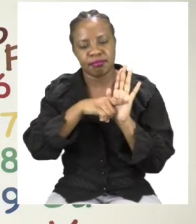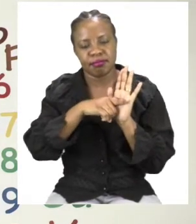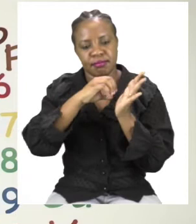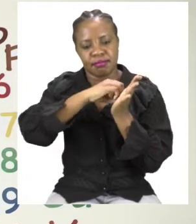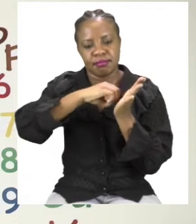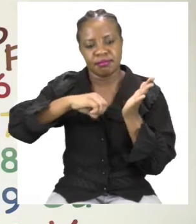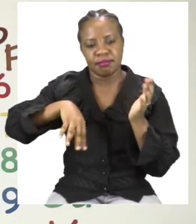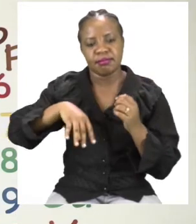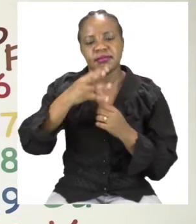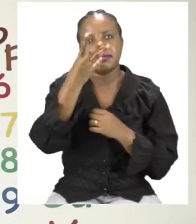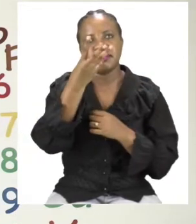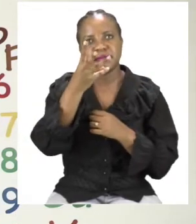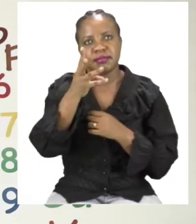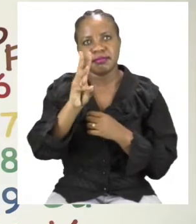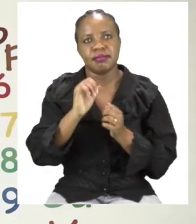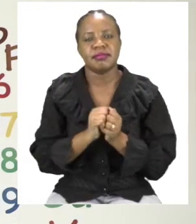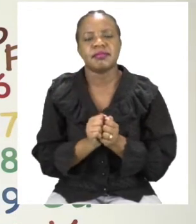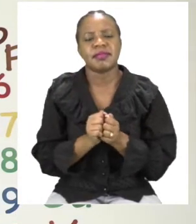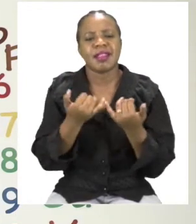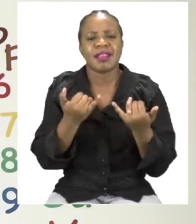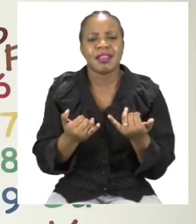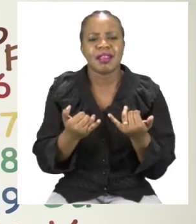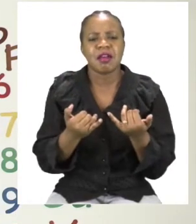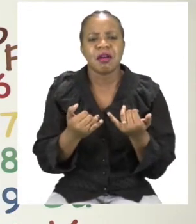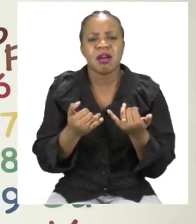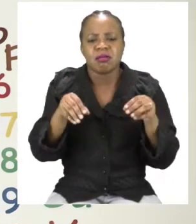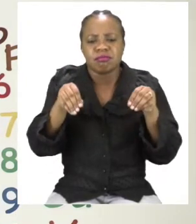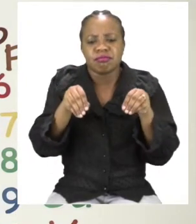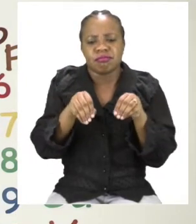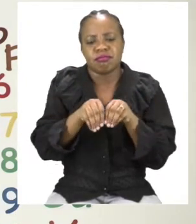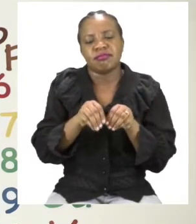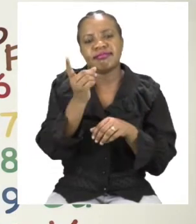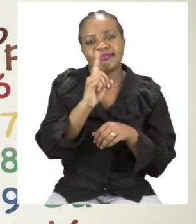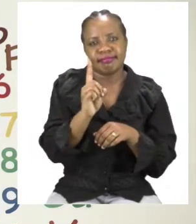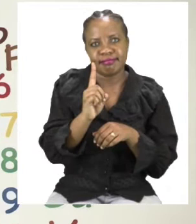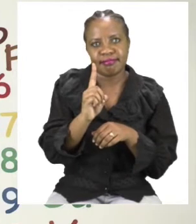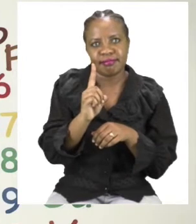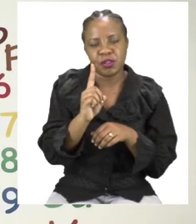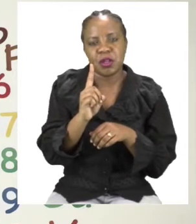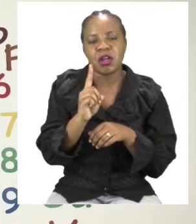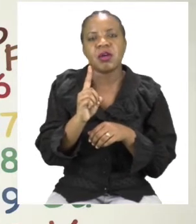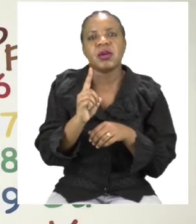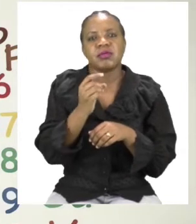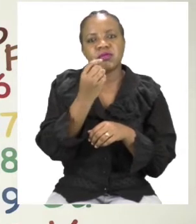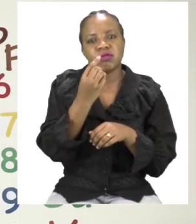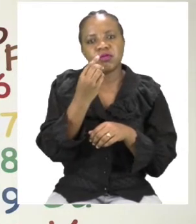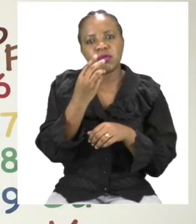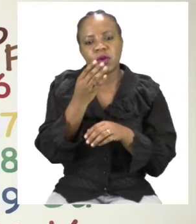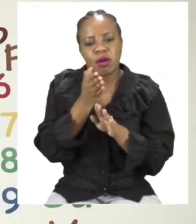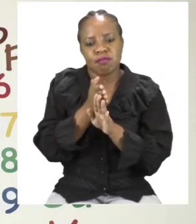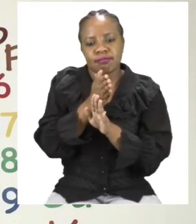do is to count backwards from the number 18. So we